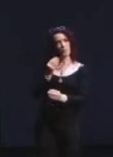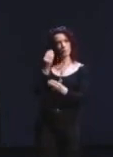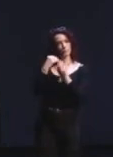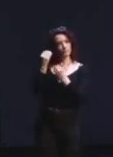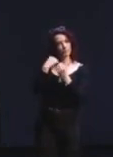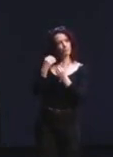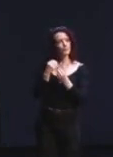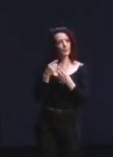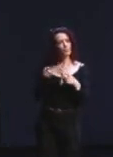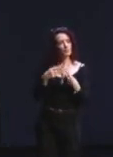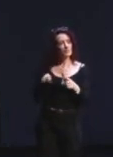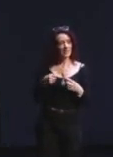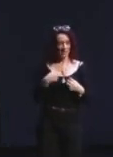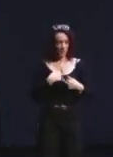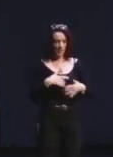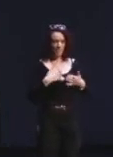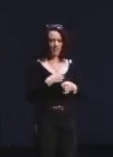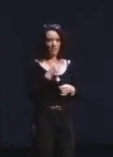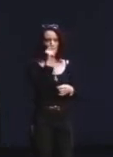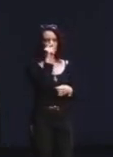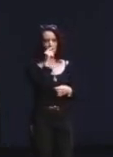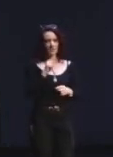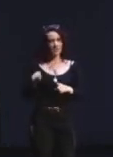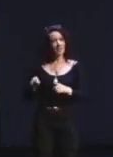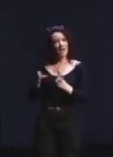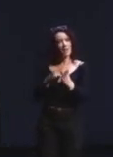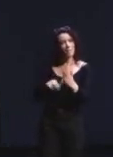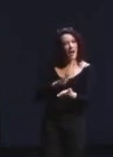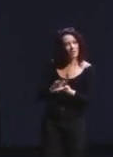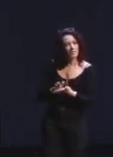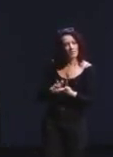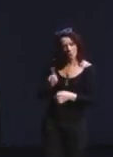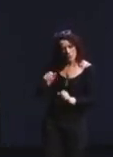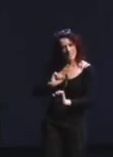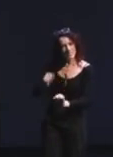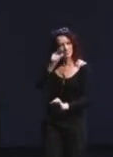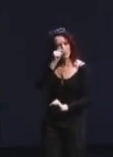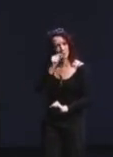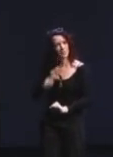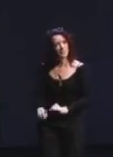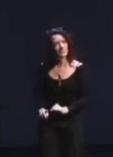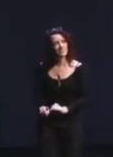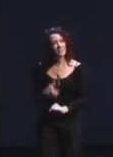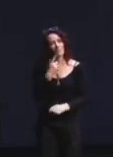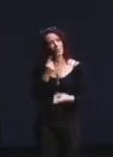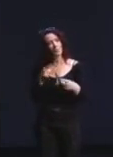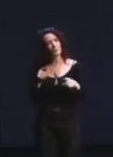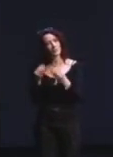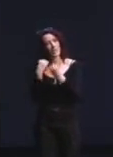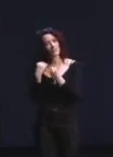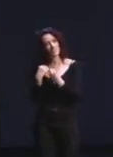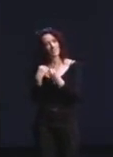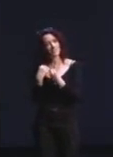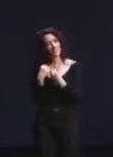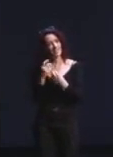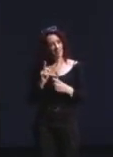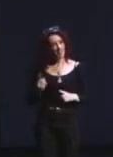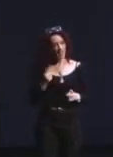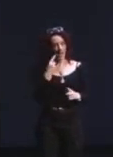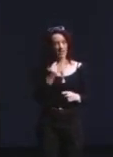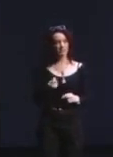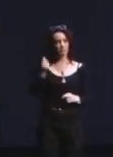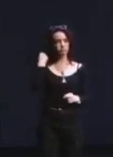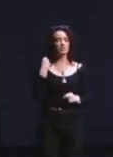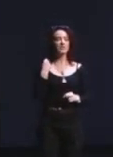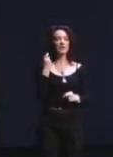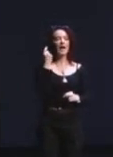practitioners delivering on what we feel the purpose is. What is it that Mohammed feels the purpose of his music education is for him? And that, again, really goes back to this